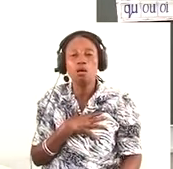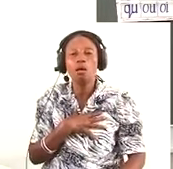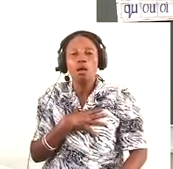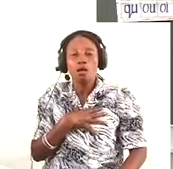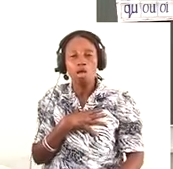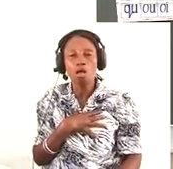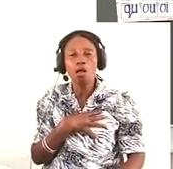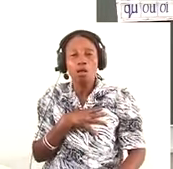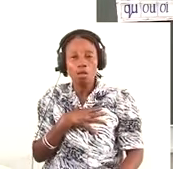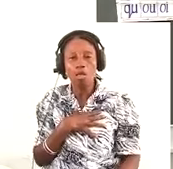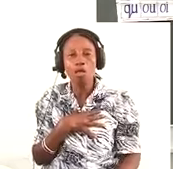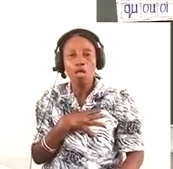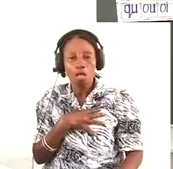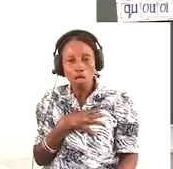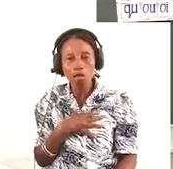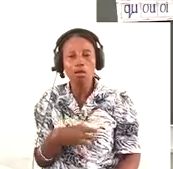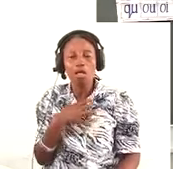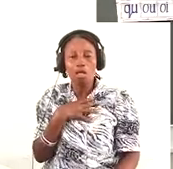saying,